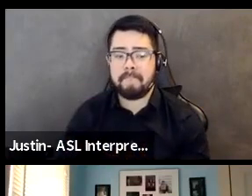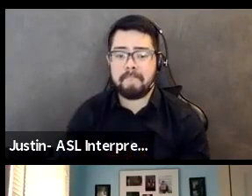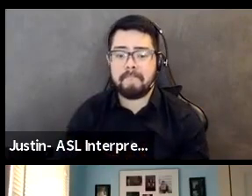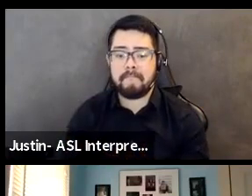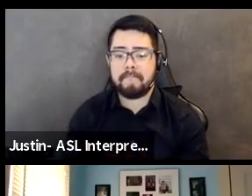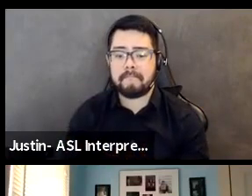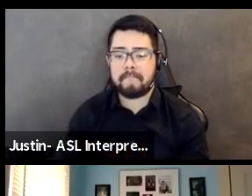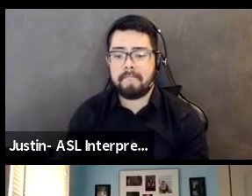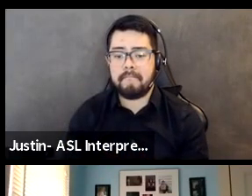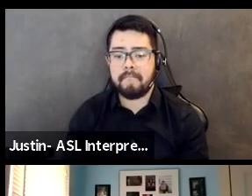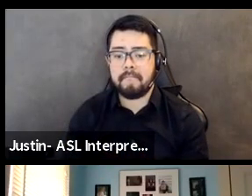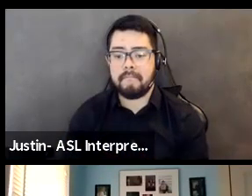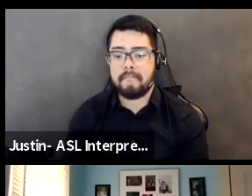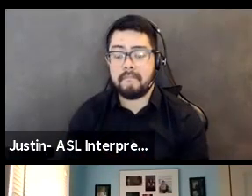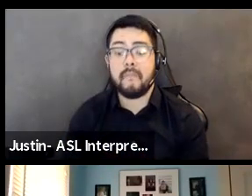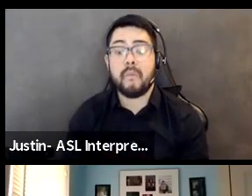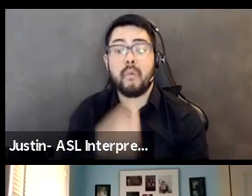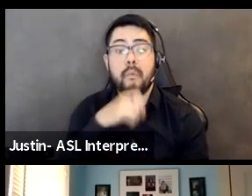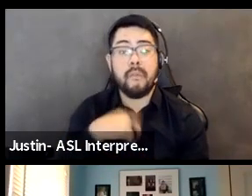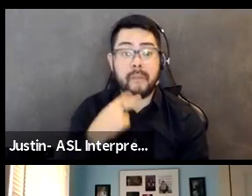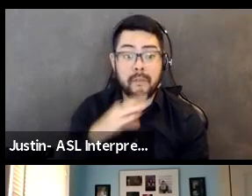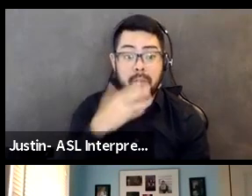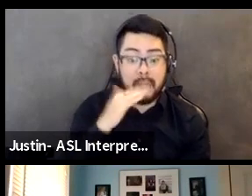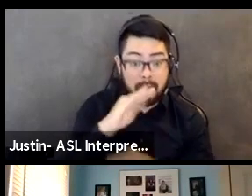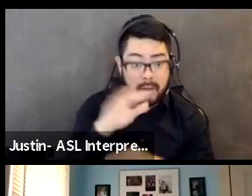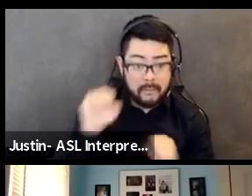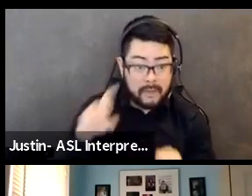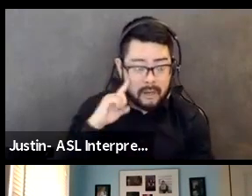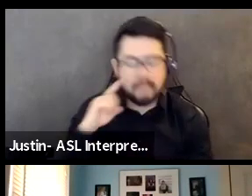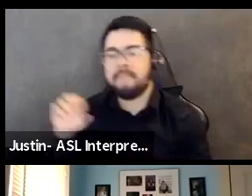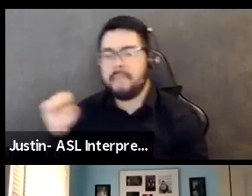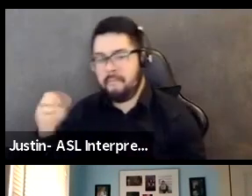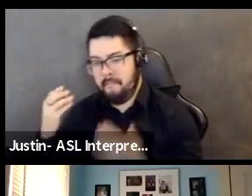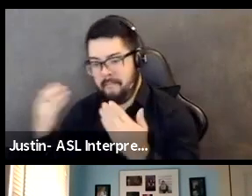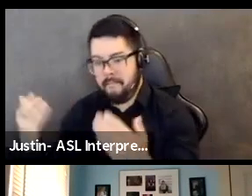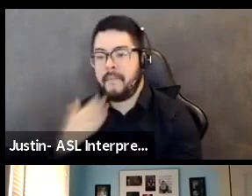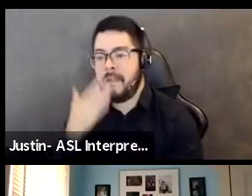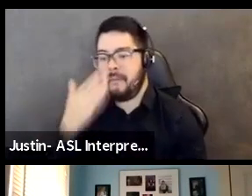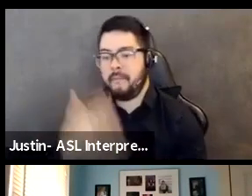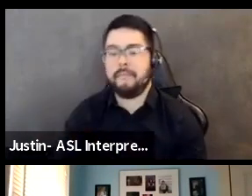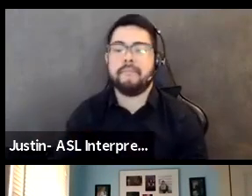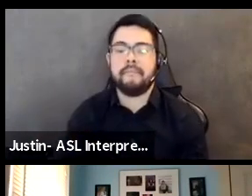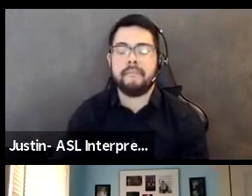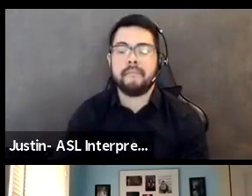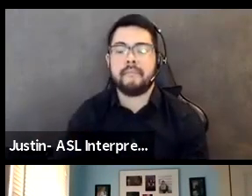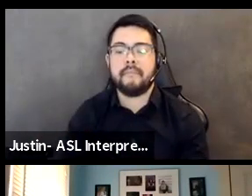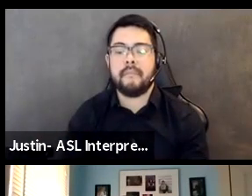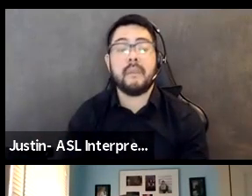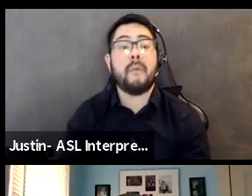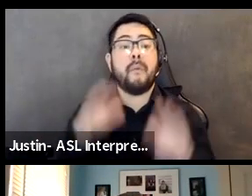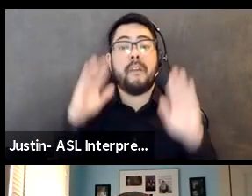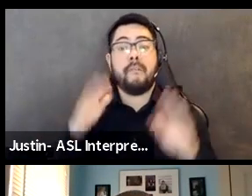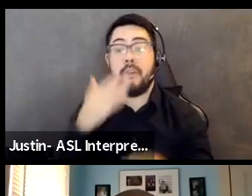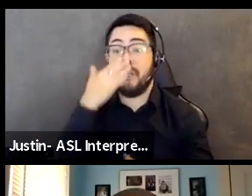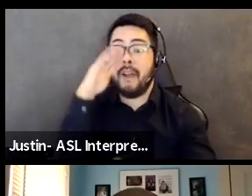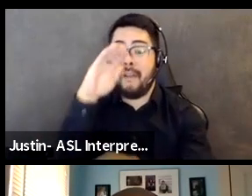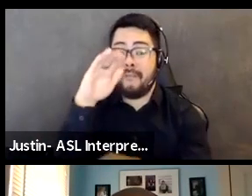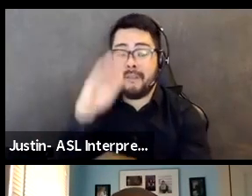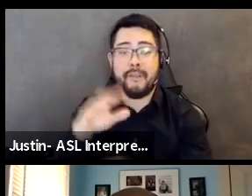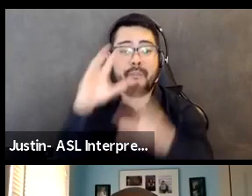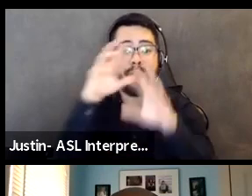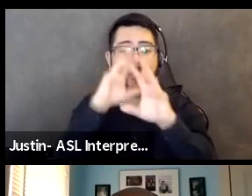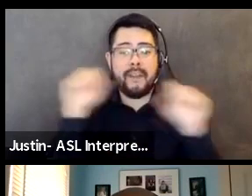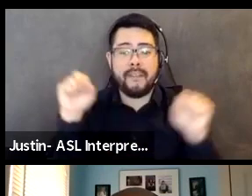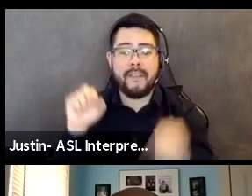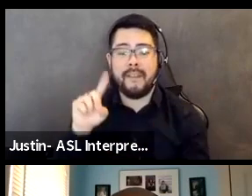unmute good afternoon can you hear me yes we can hear you please proceed thank you wonderful good afternoon president